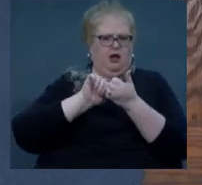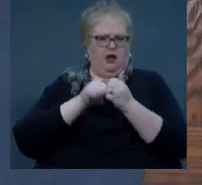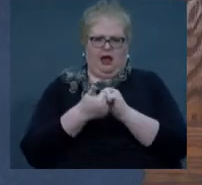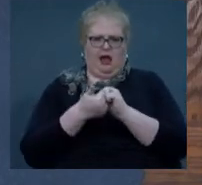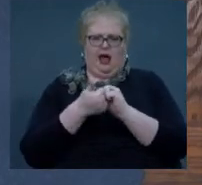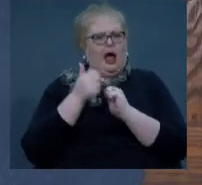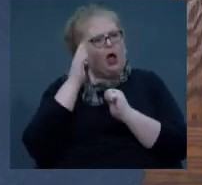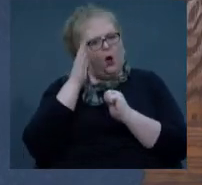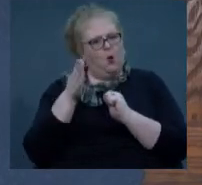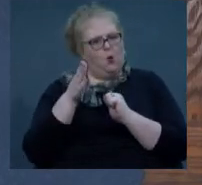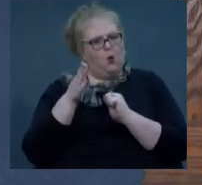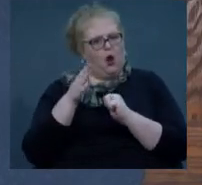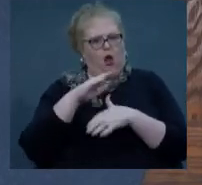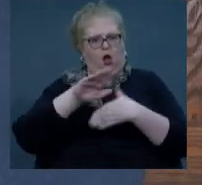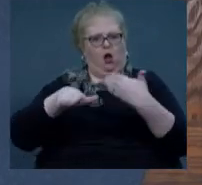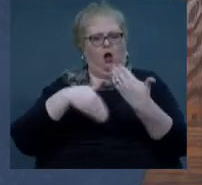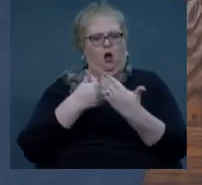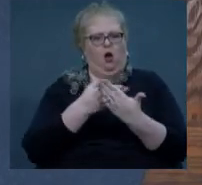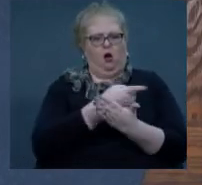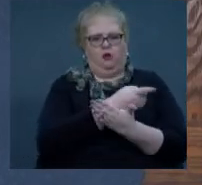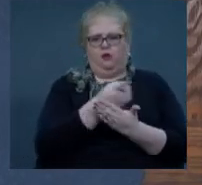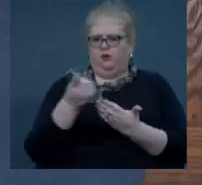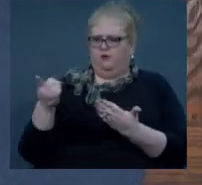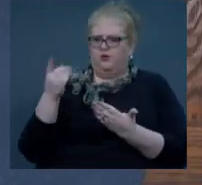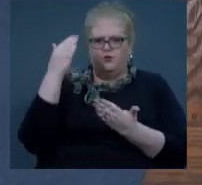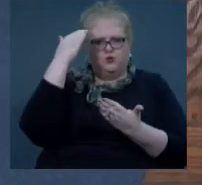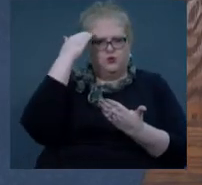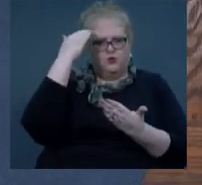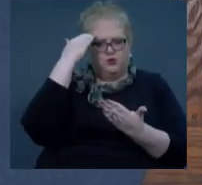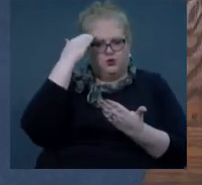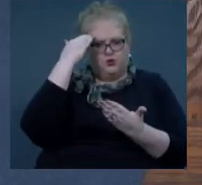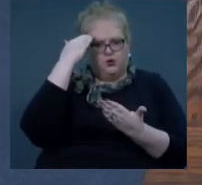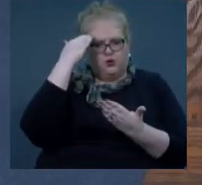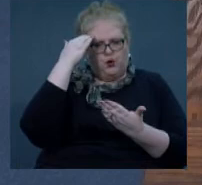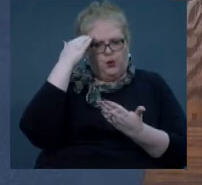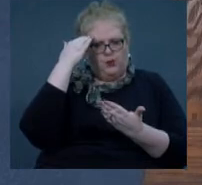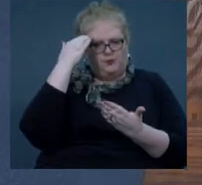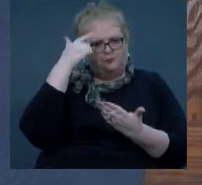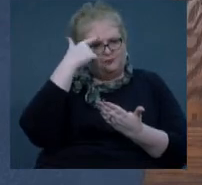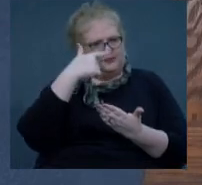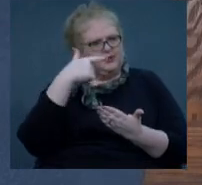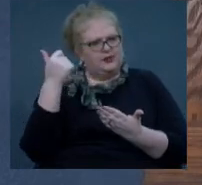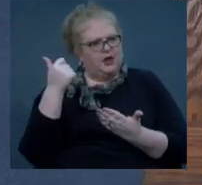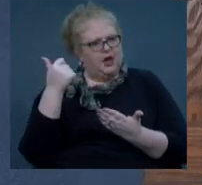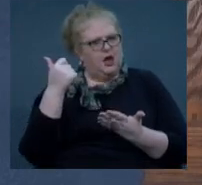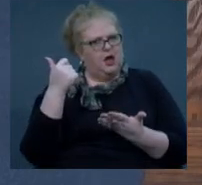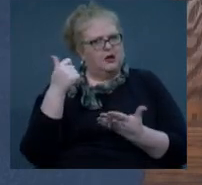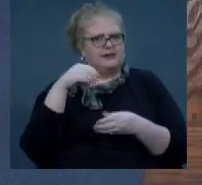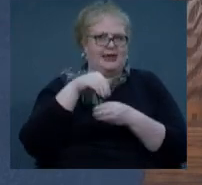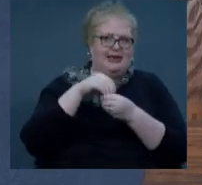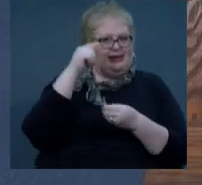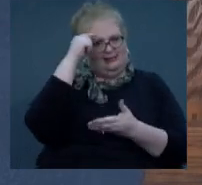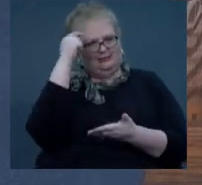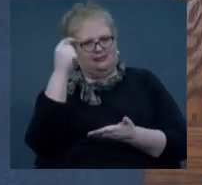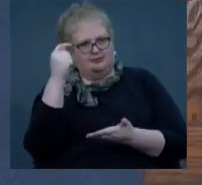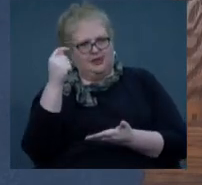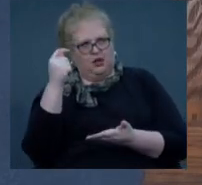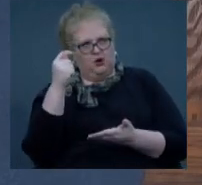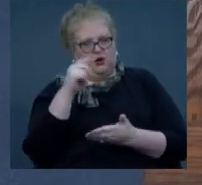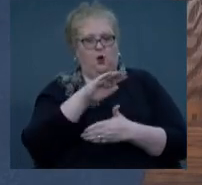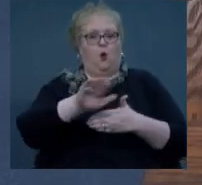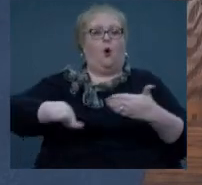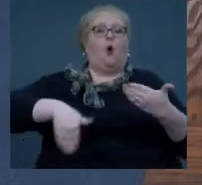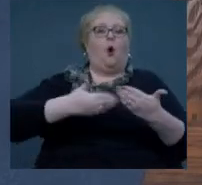all know, since apparently 1+ of this theoretically is that all of you will know so much